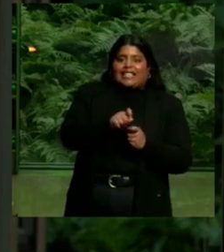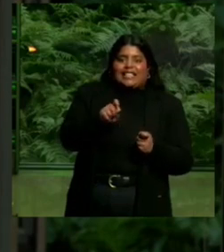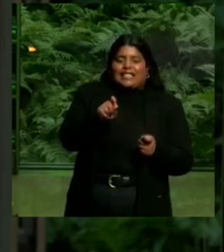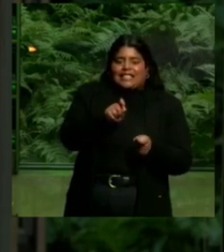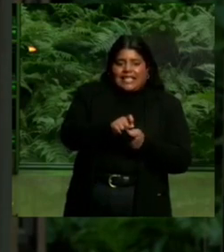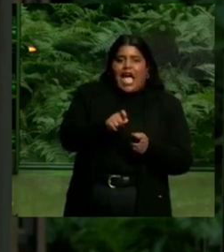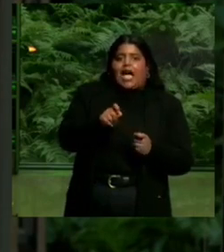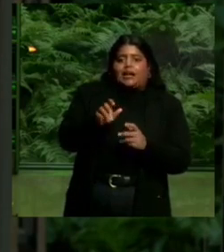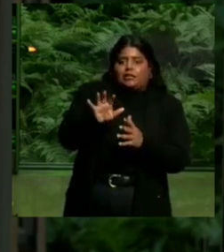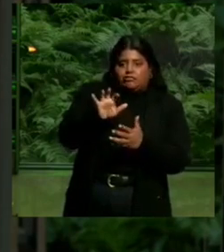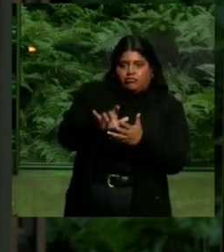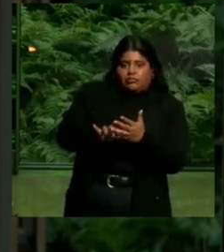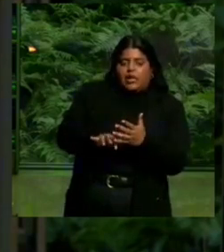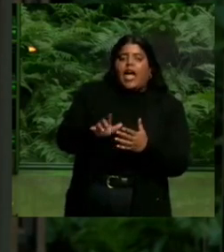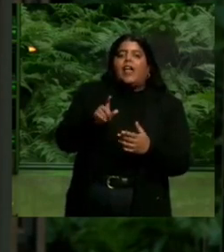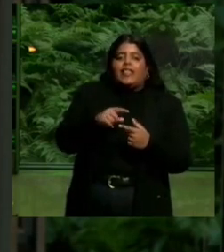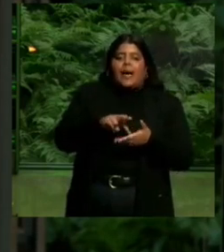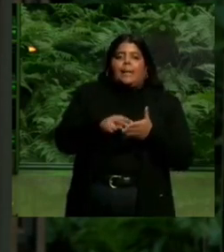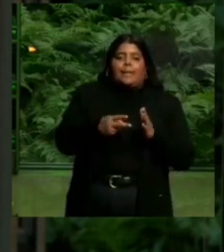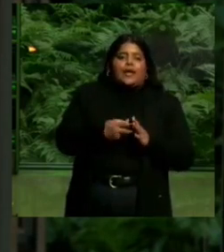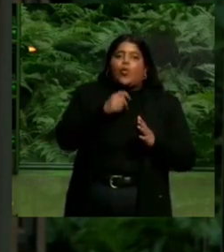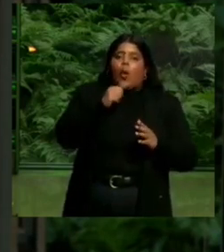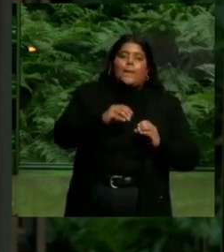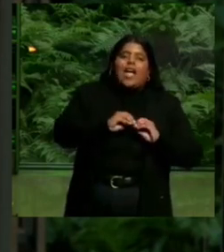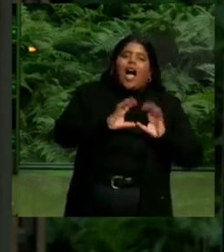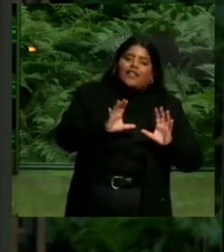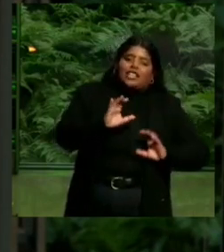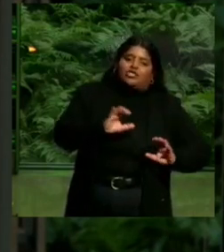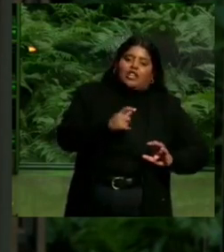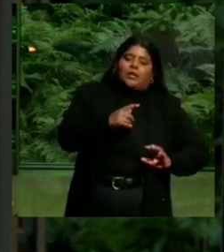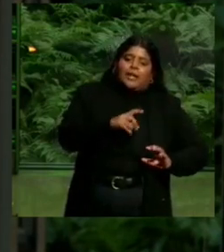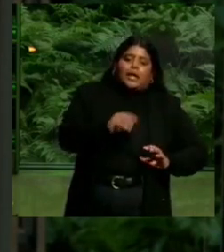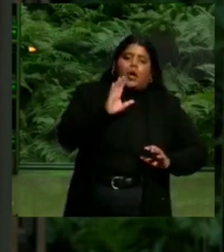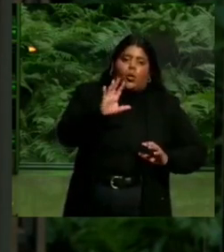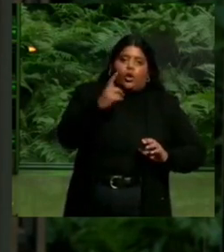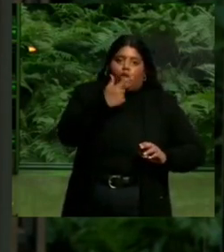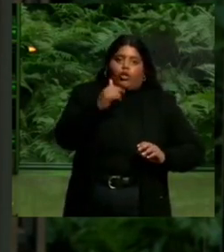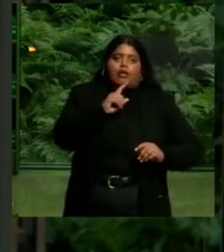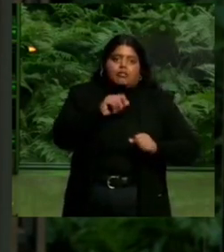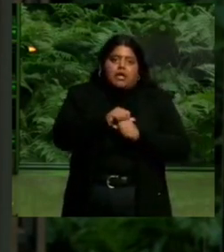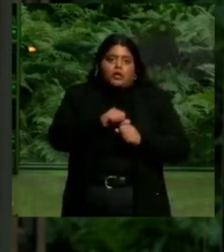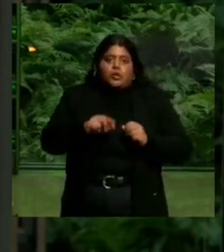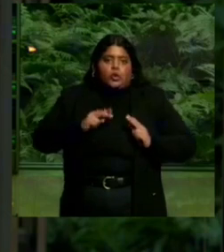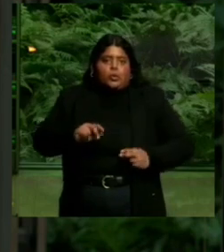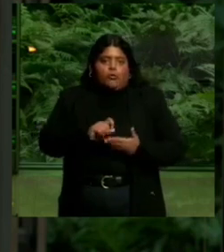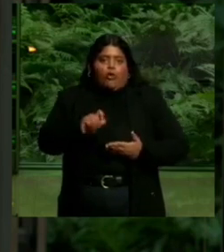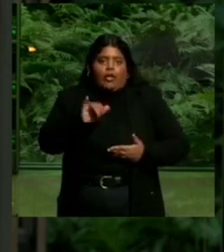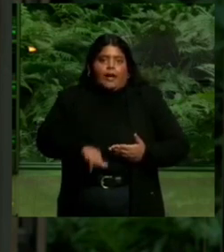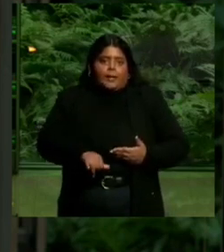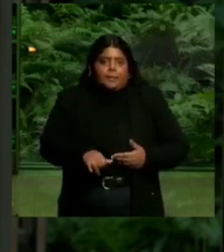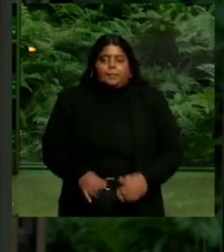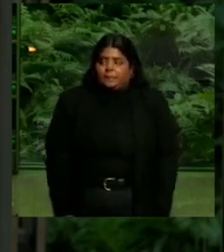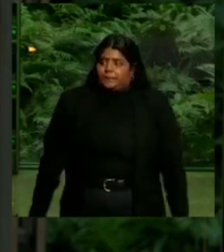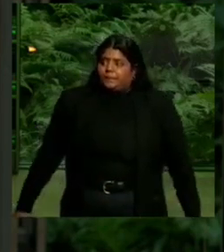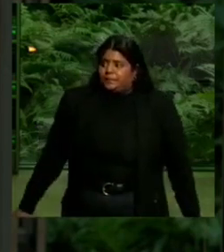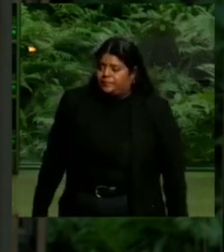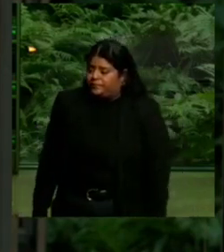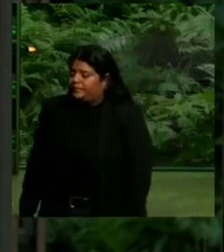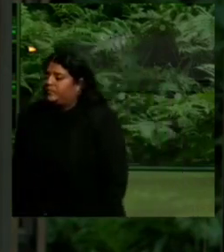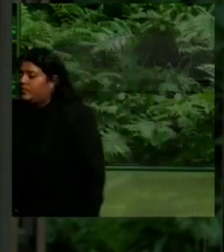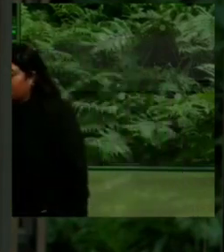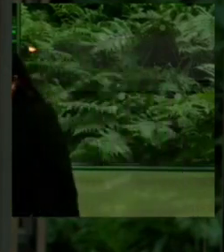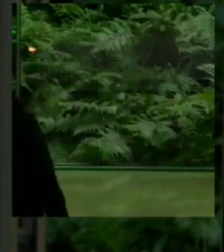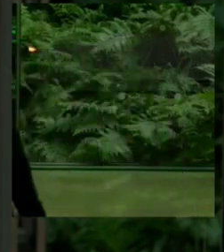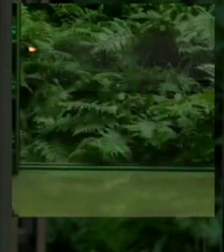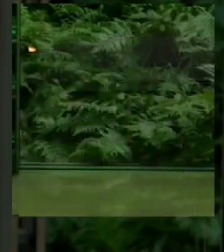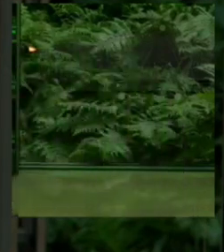will not look like the generic email you get or generic output that you normally get. Lastly, give it some